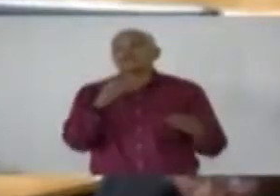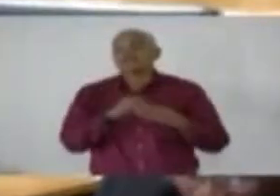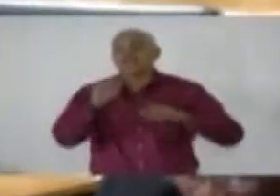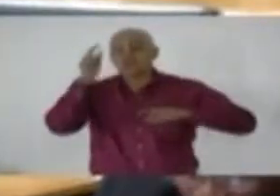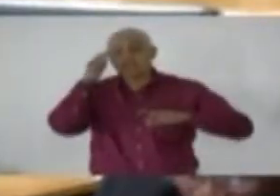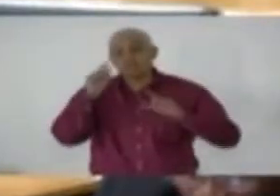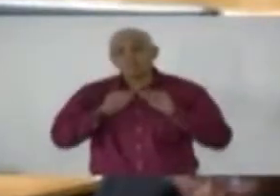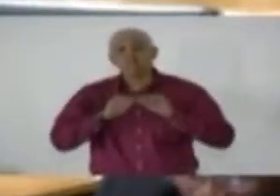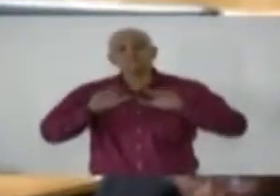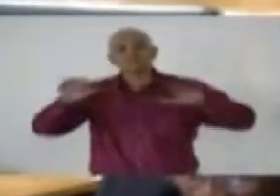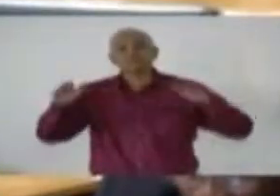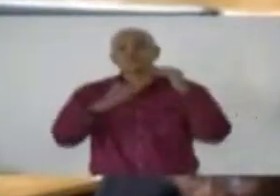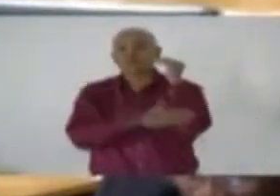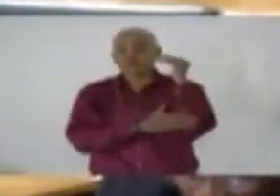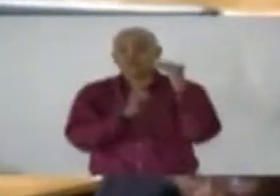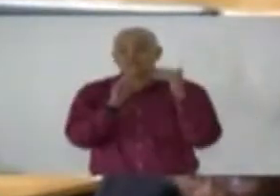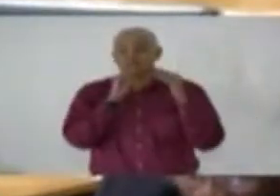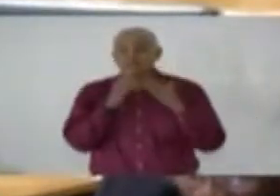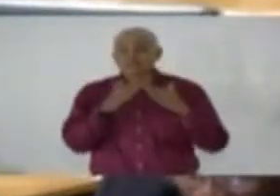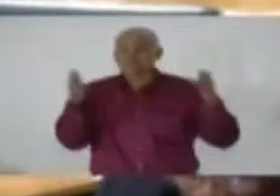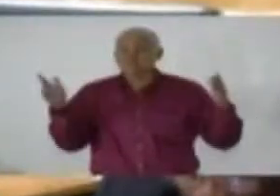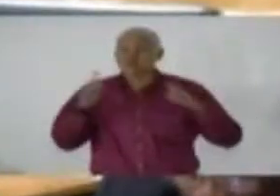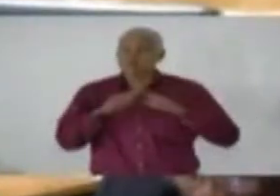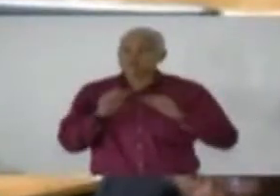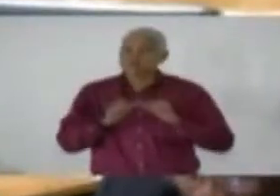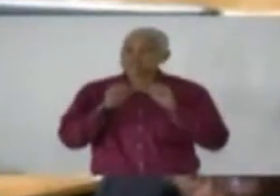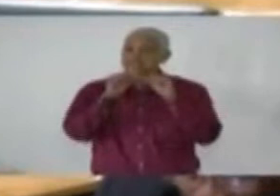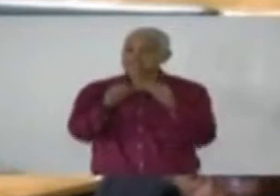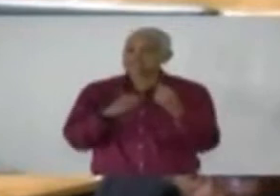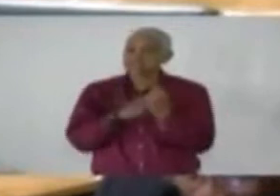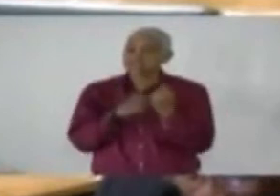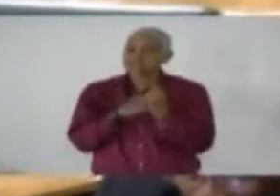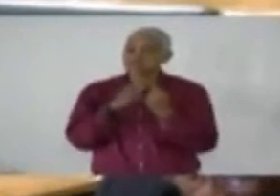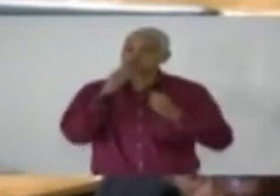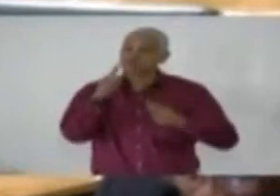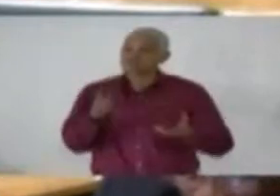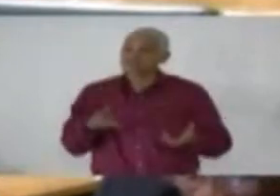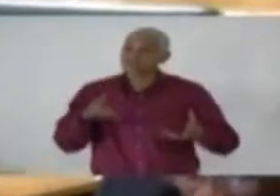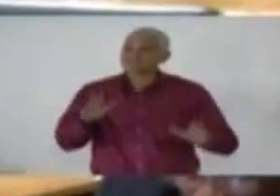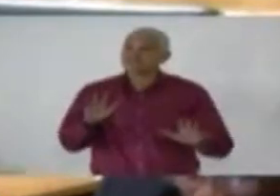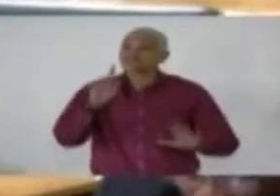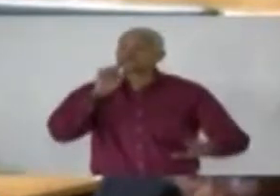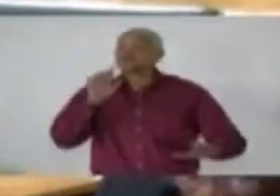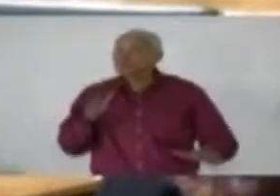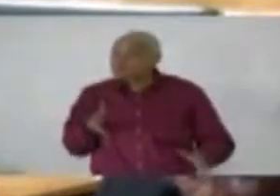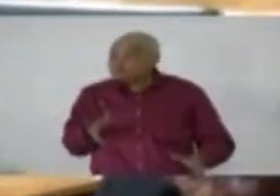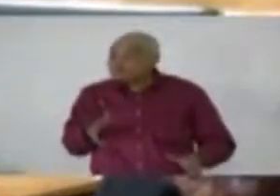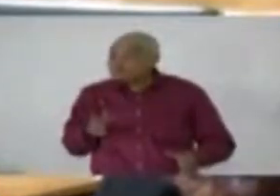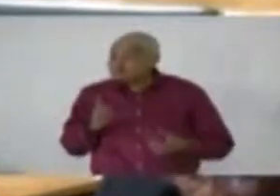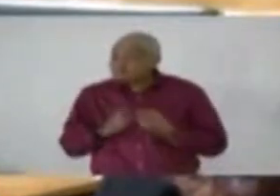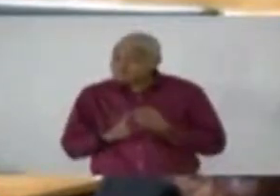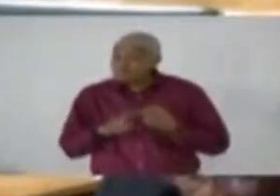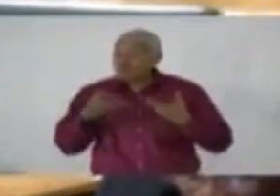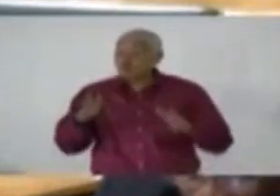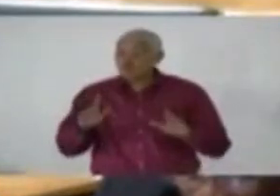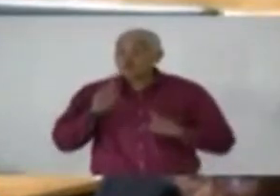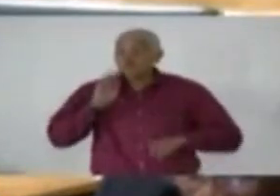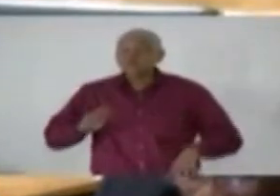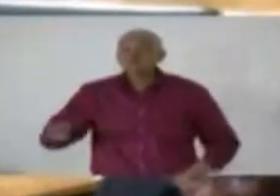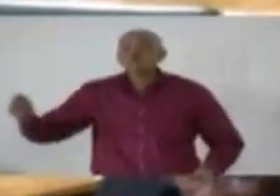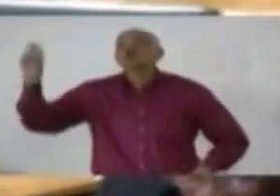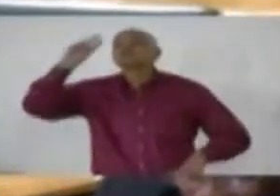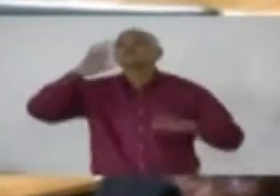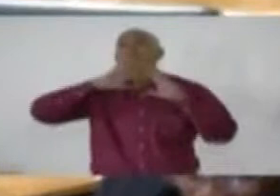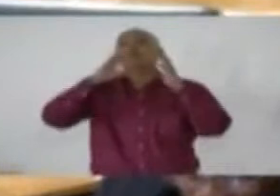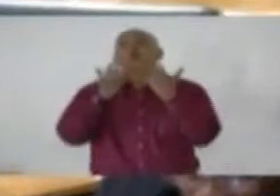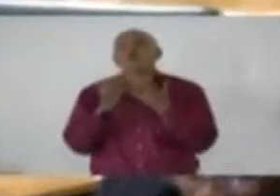across the country. That means broad and sustained support to facilitate, to enable tourism, global